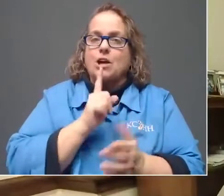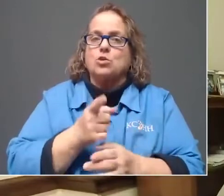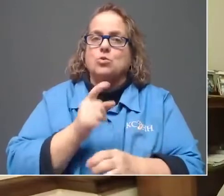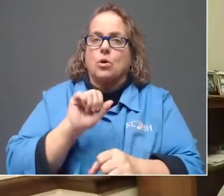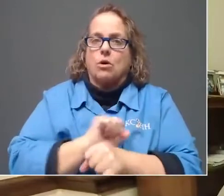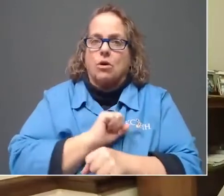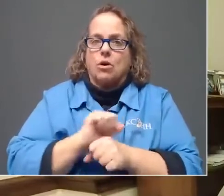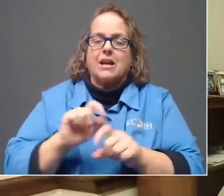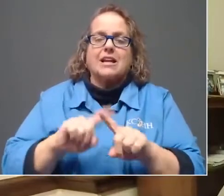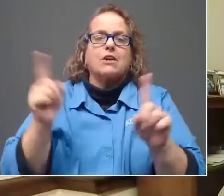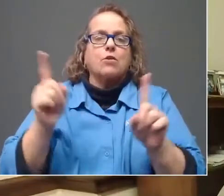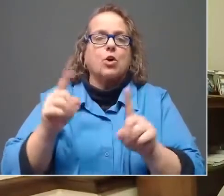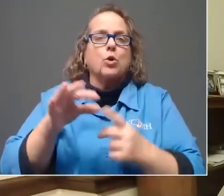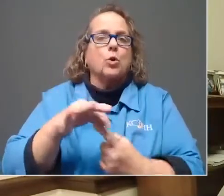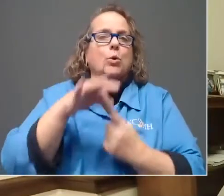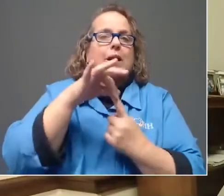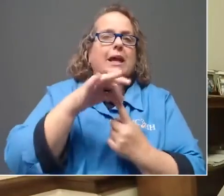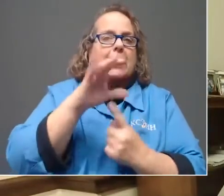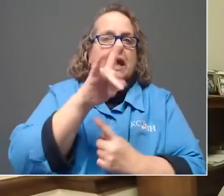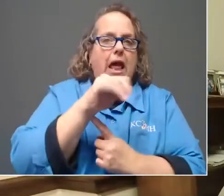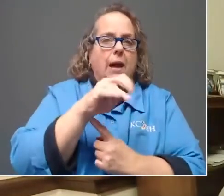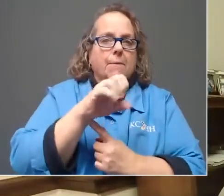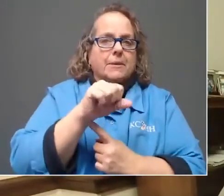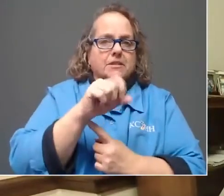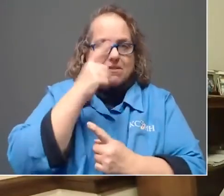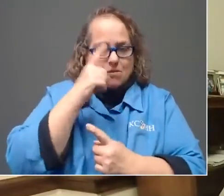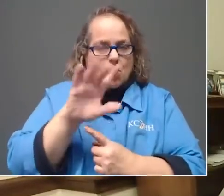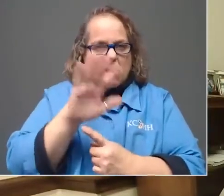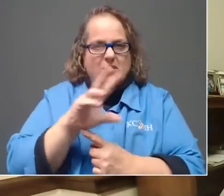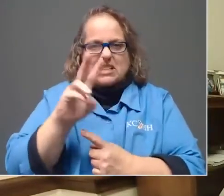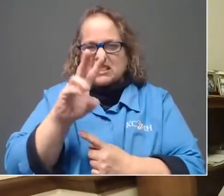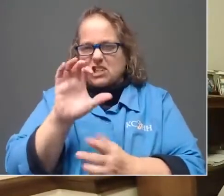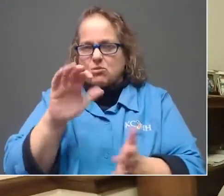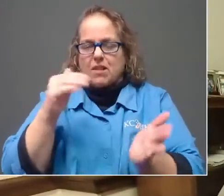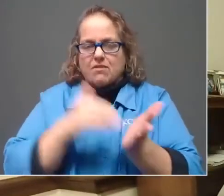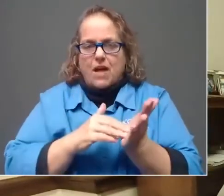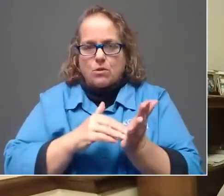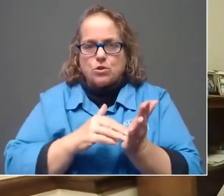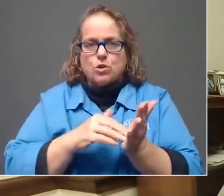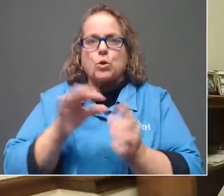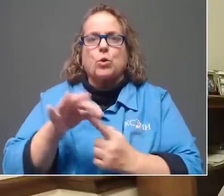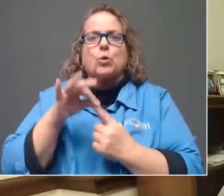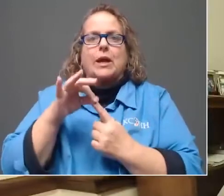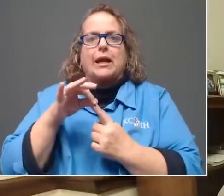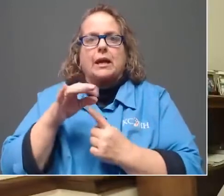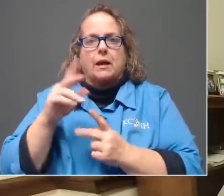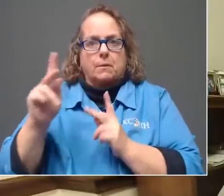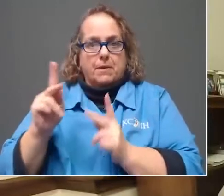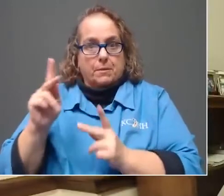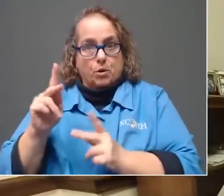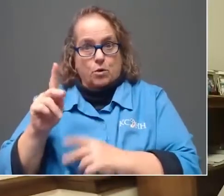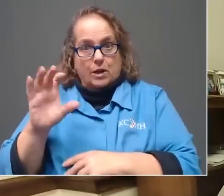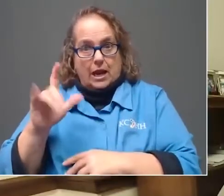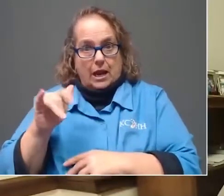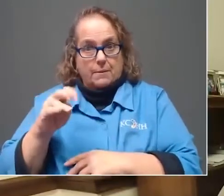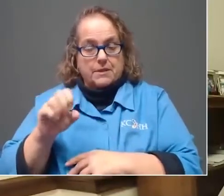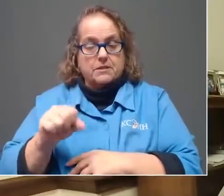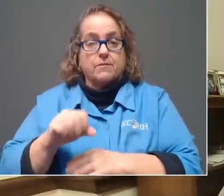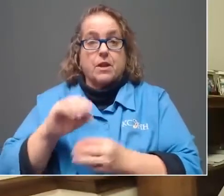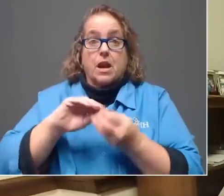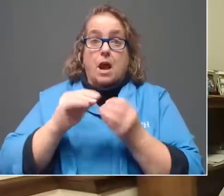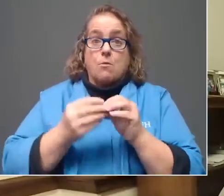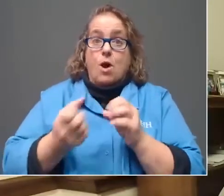unique claims for about 600,000 unique claimants. The number of claims we have paid or